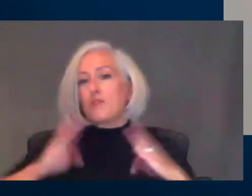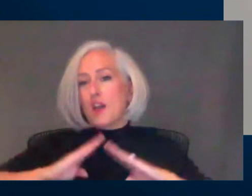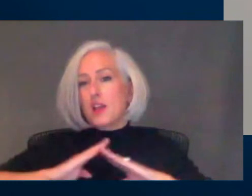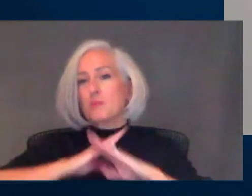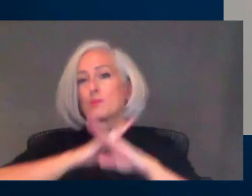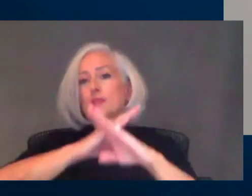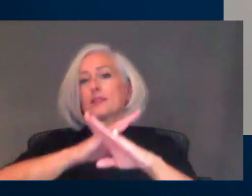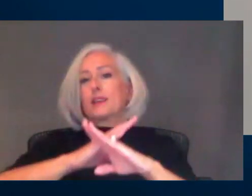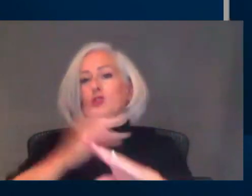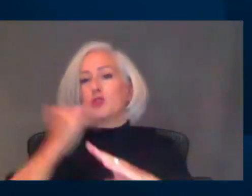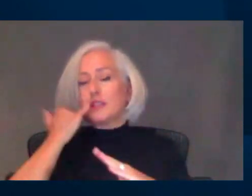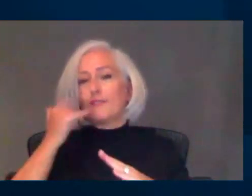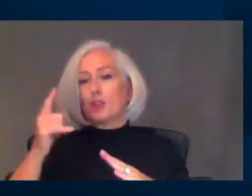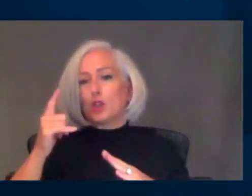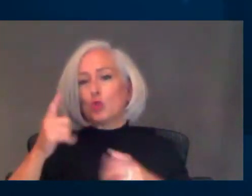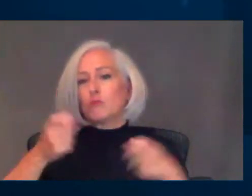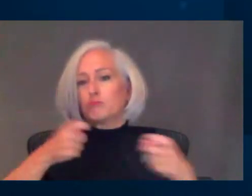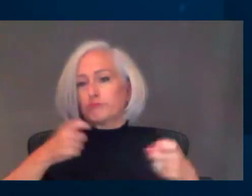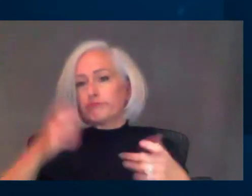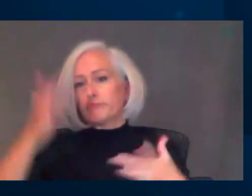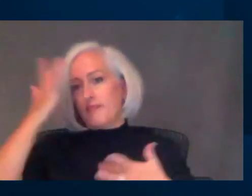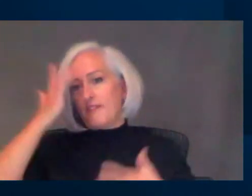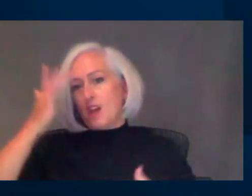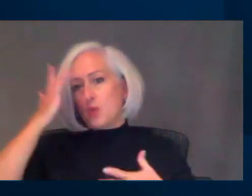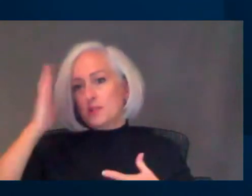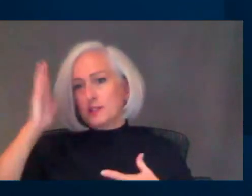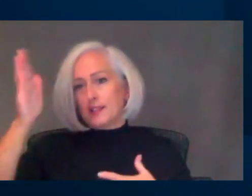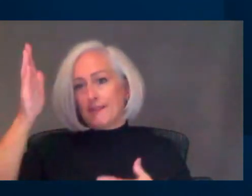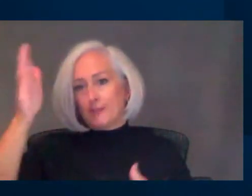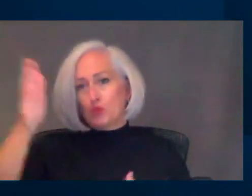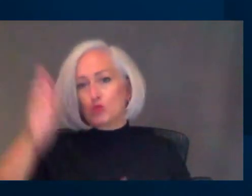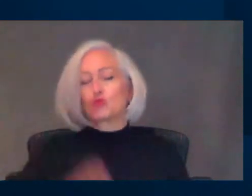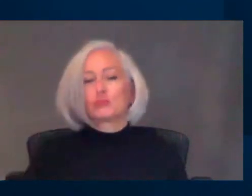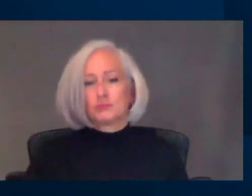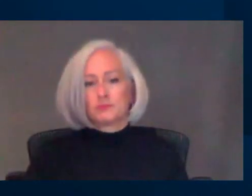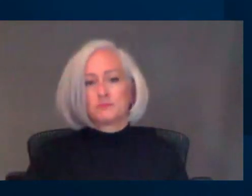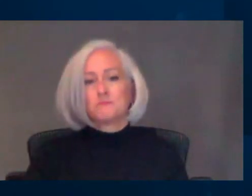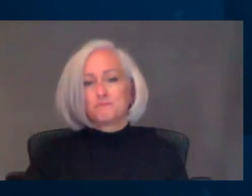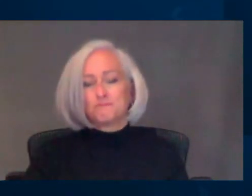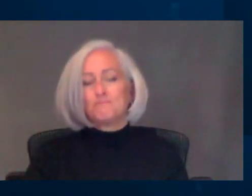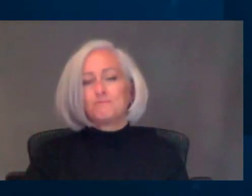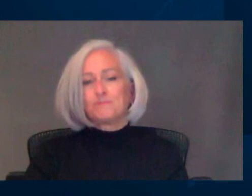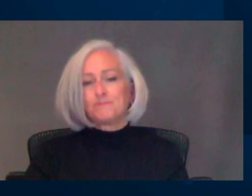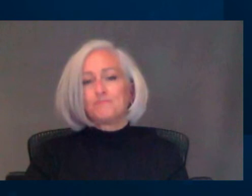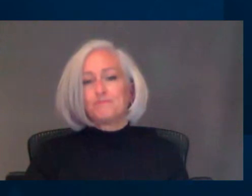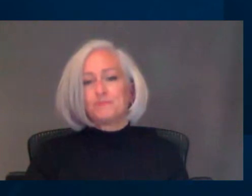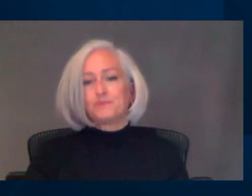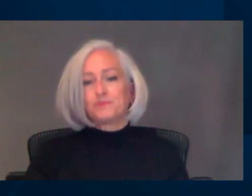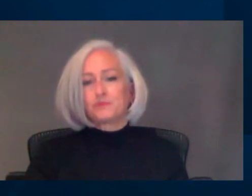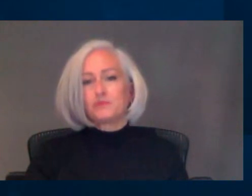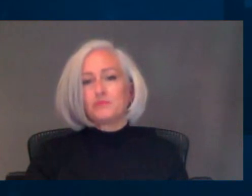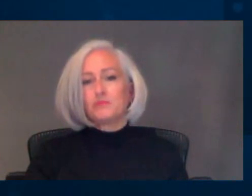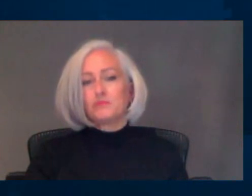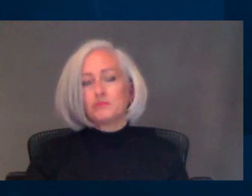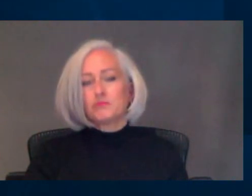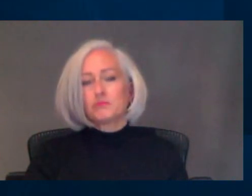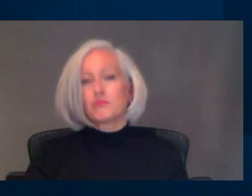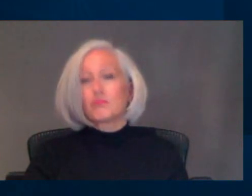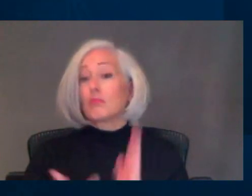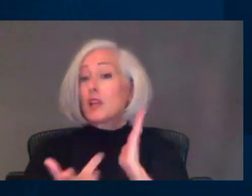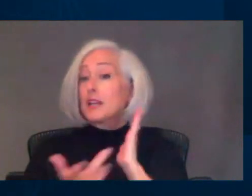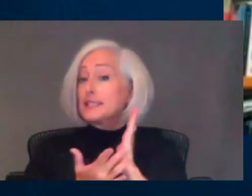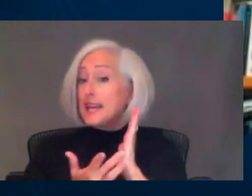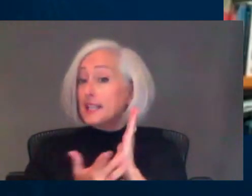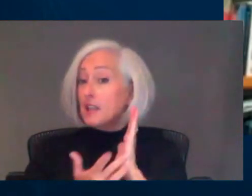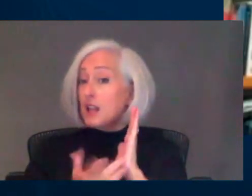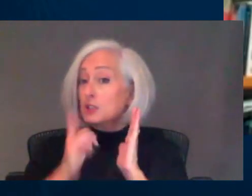is probably more extensive than just about any vaccine I've ever been involved in over these